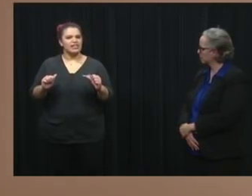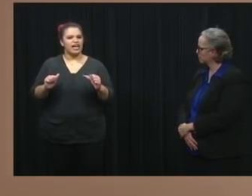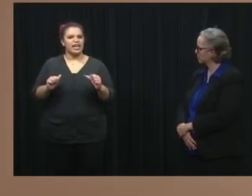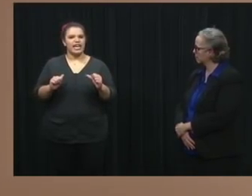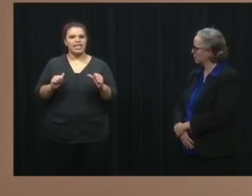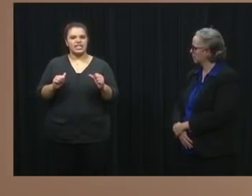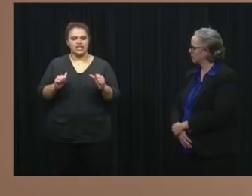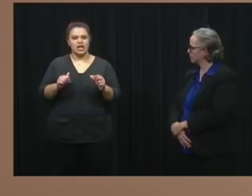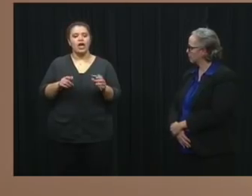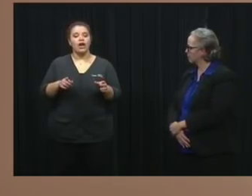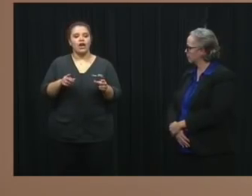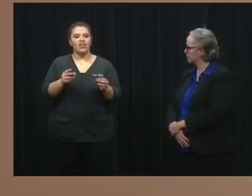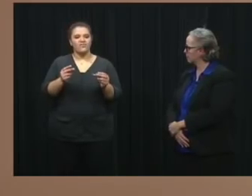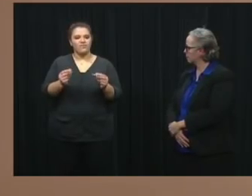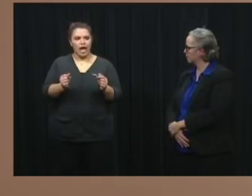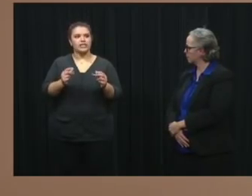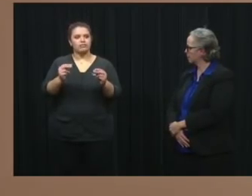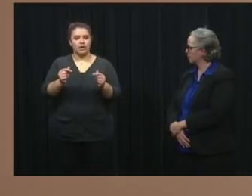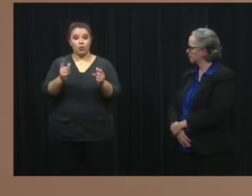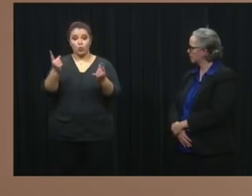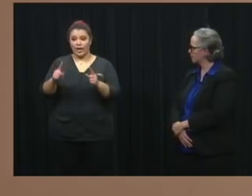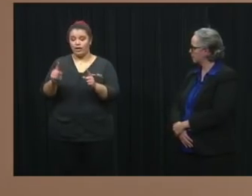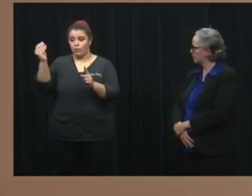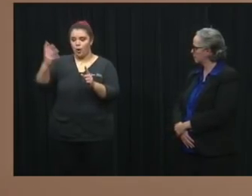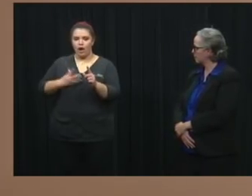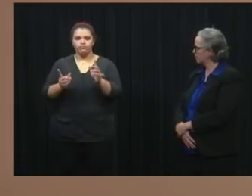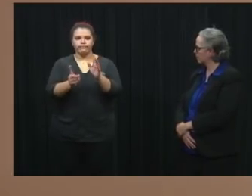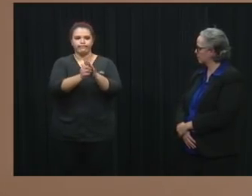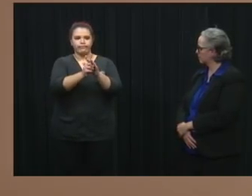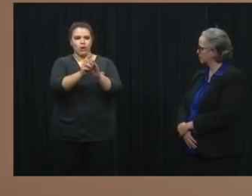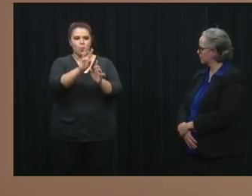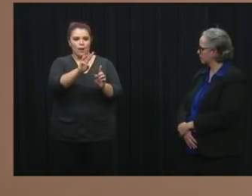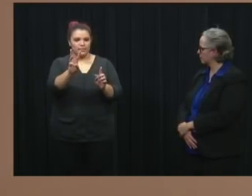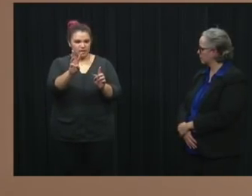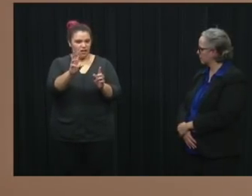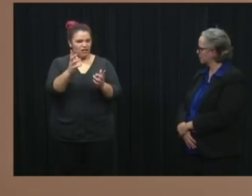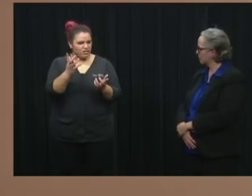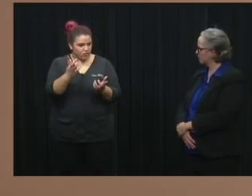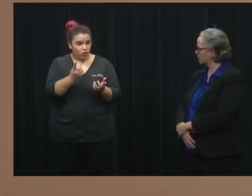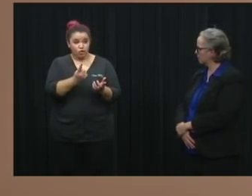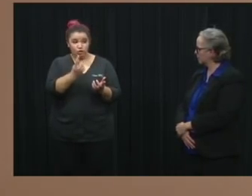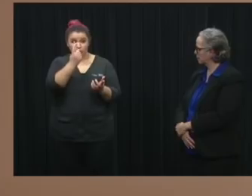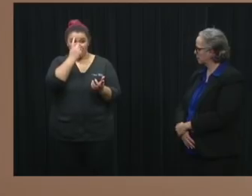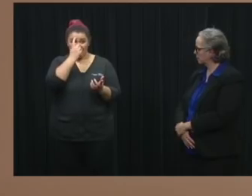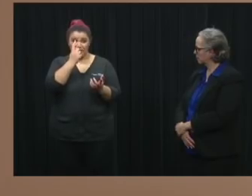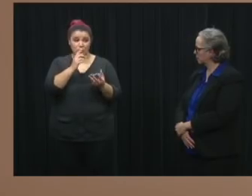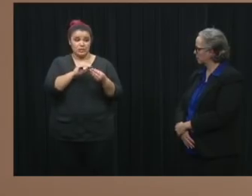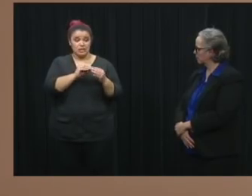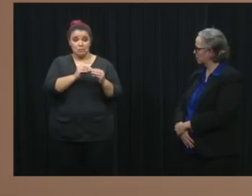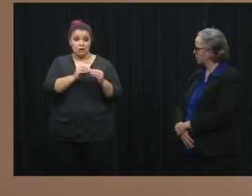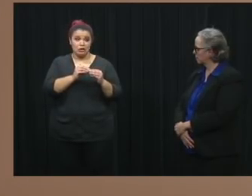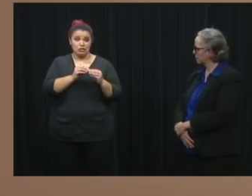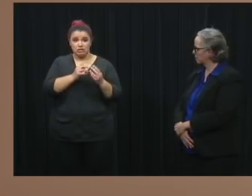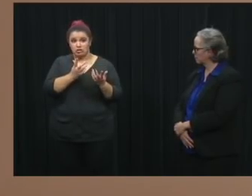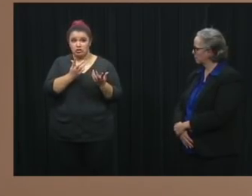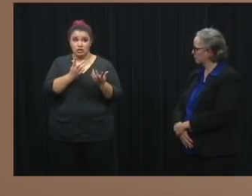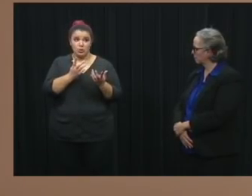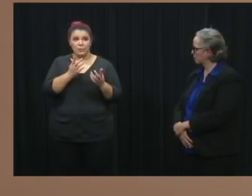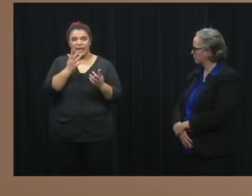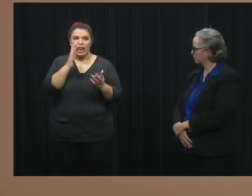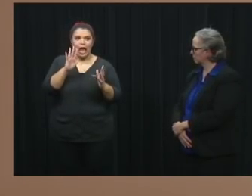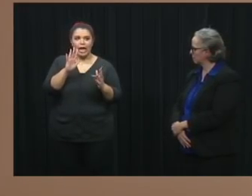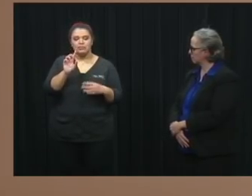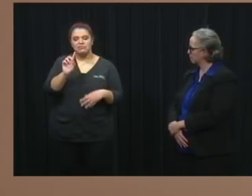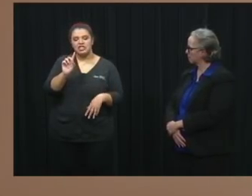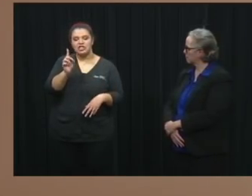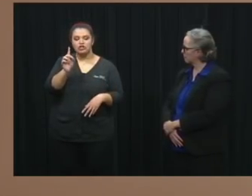reporting. Do you know if those numbers will become available via like a digital API or something like